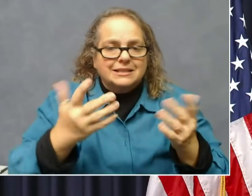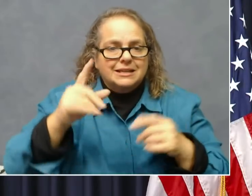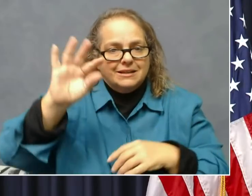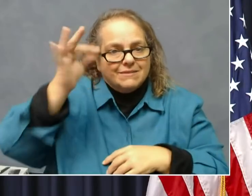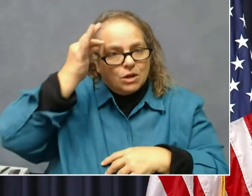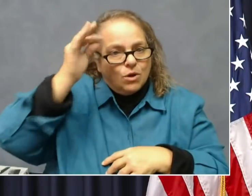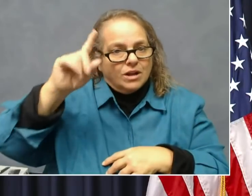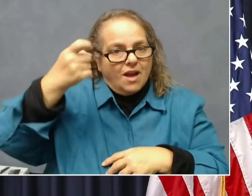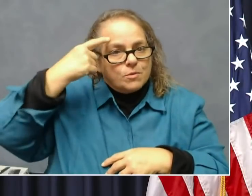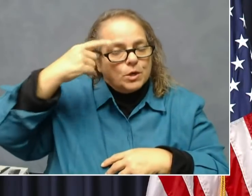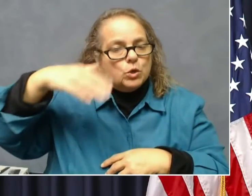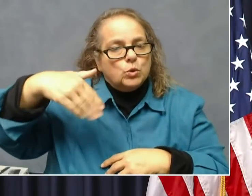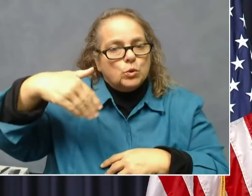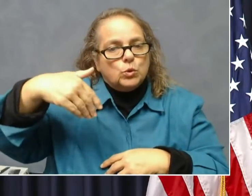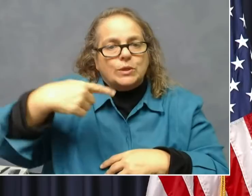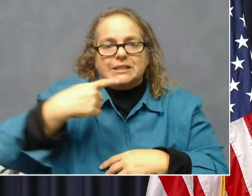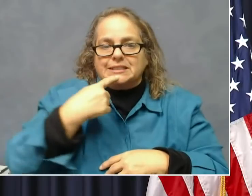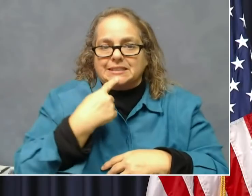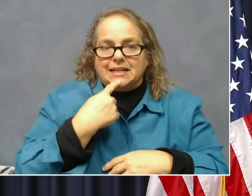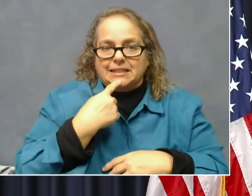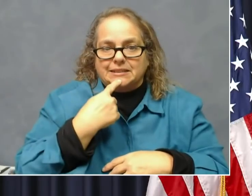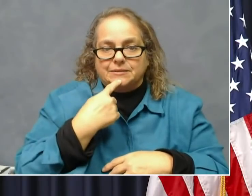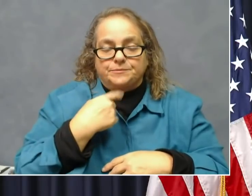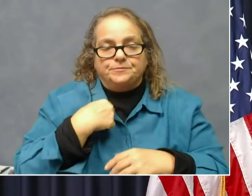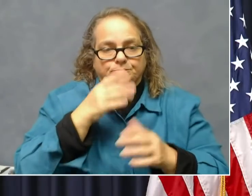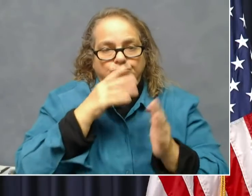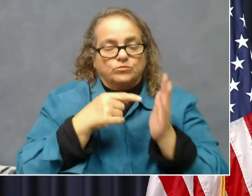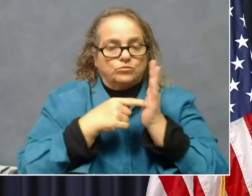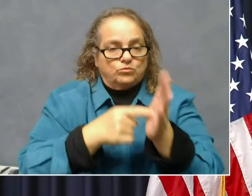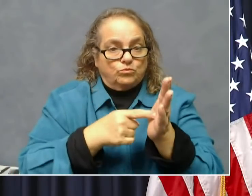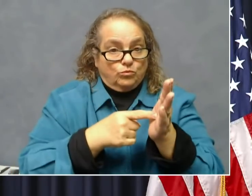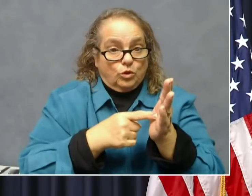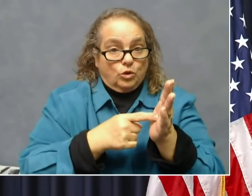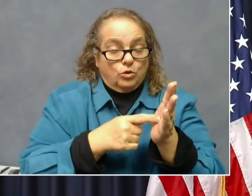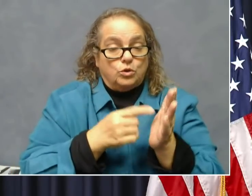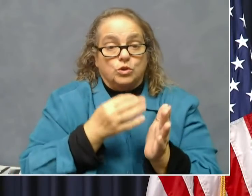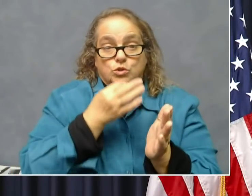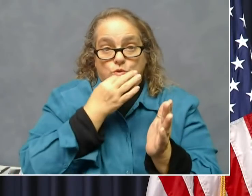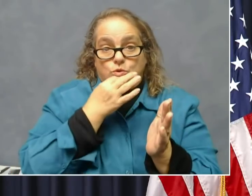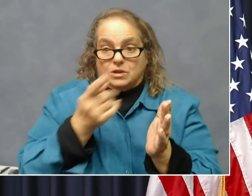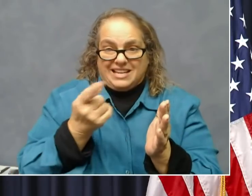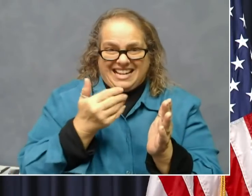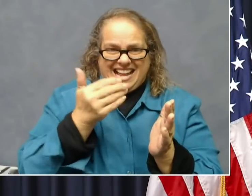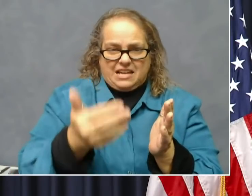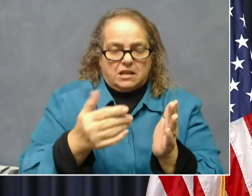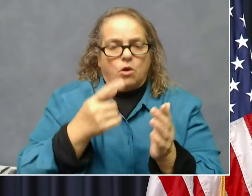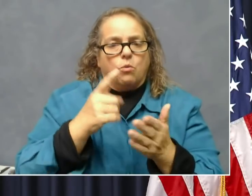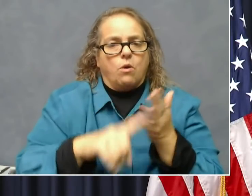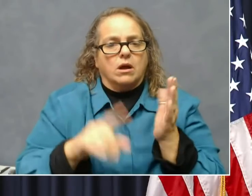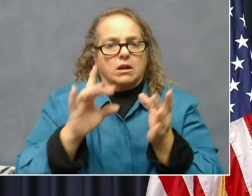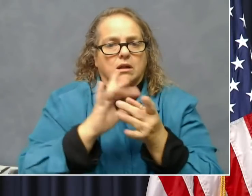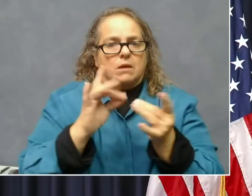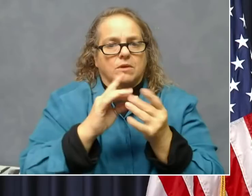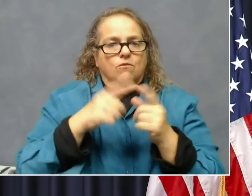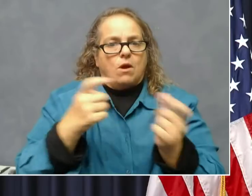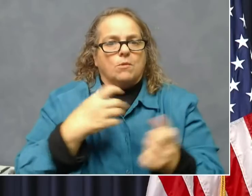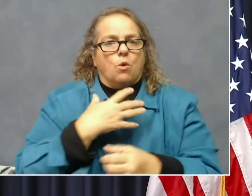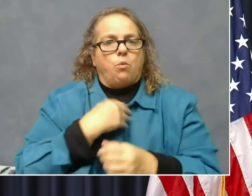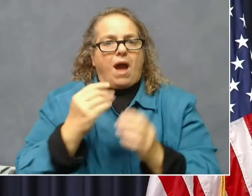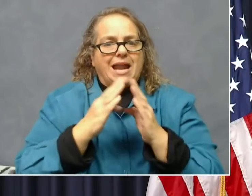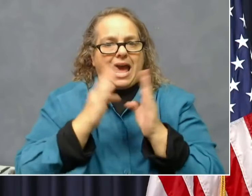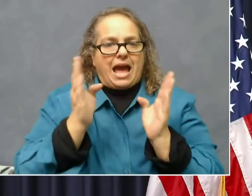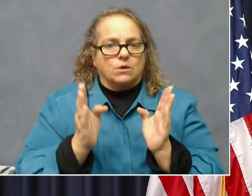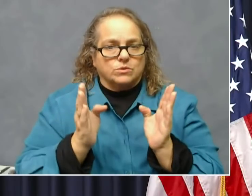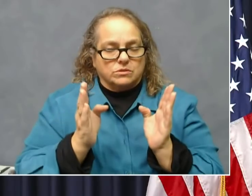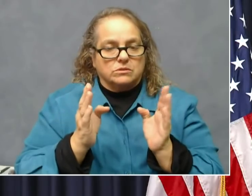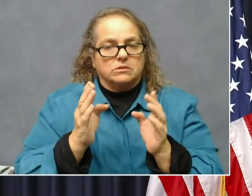I will show you in a minute some statements from the White House task force, especially as it comes to age.